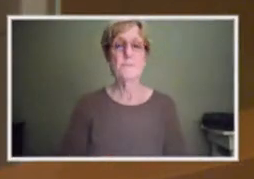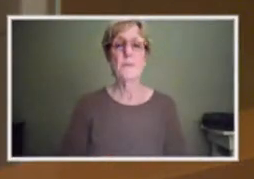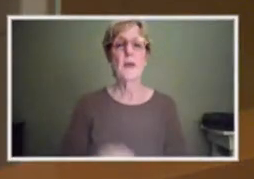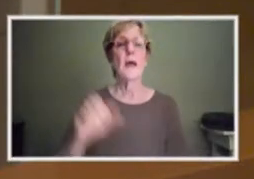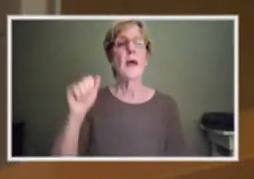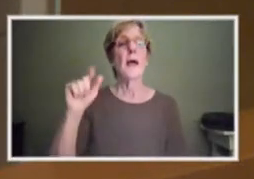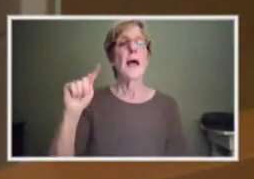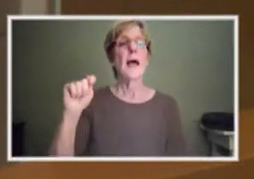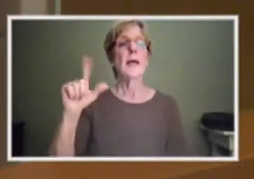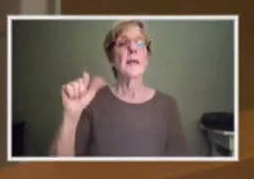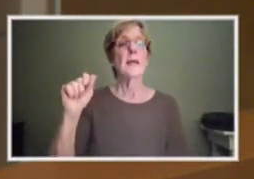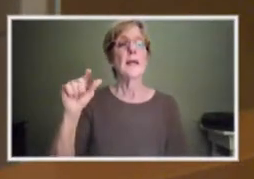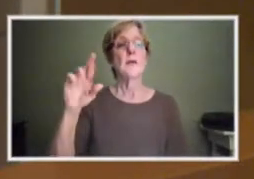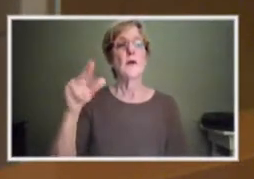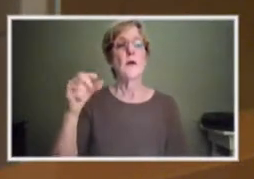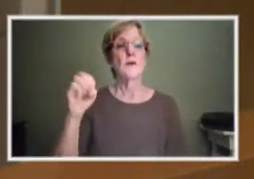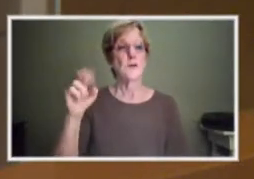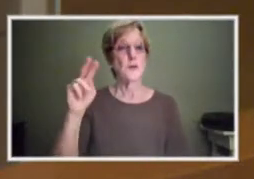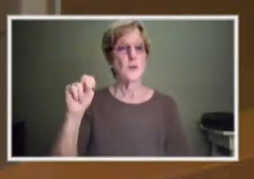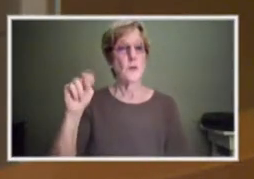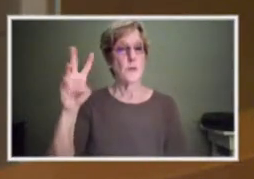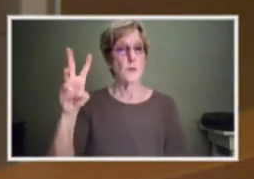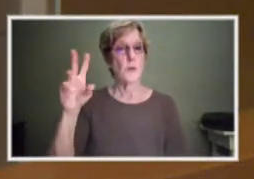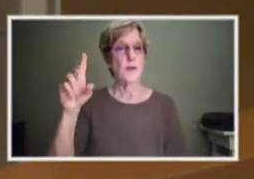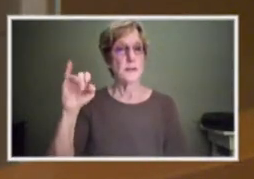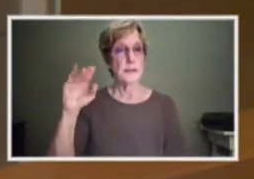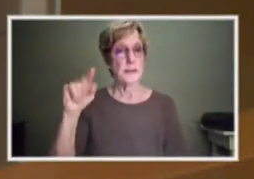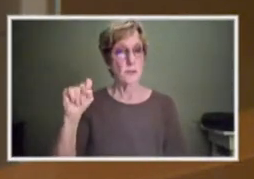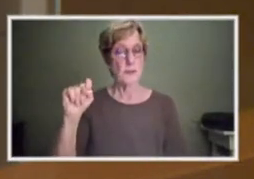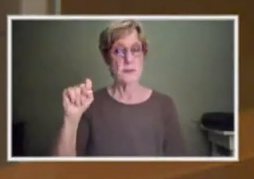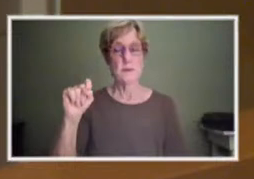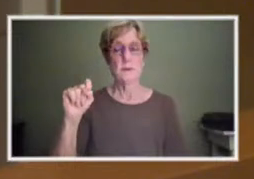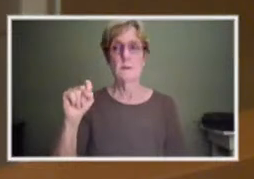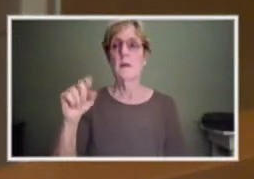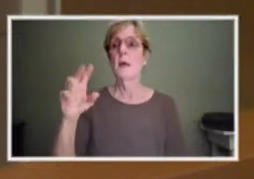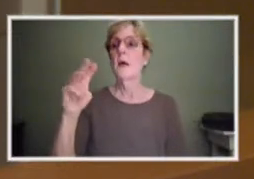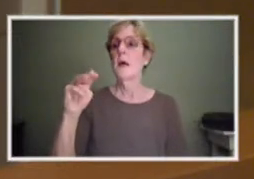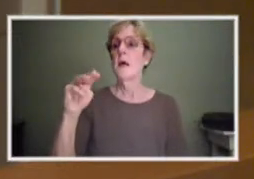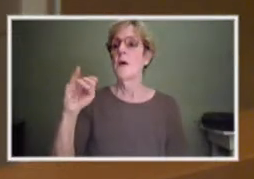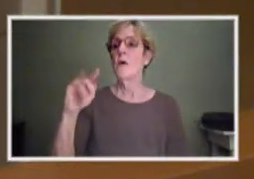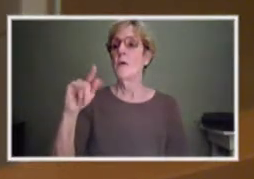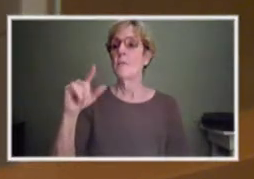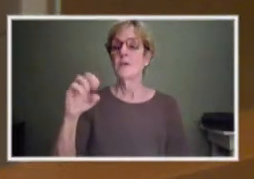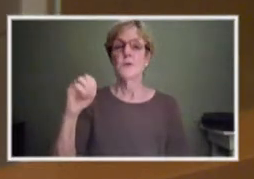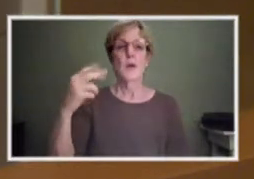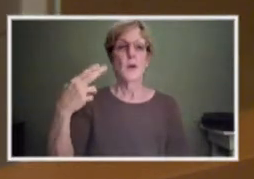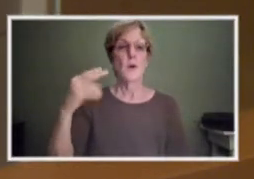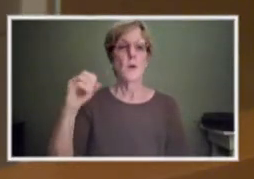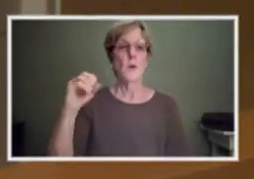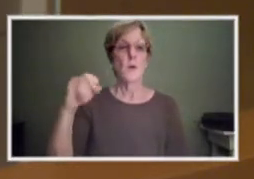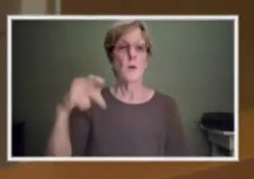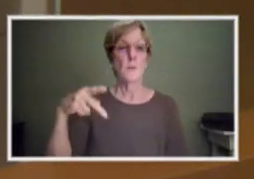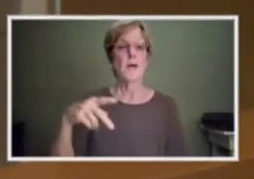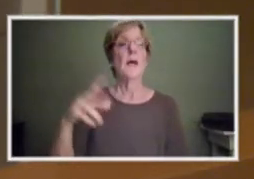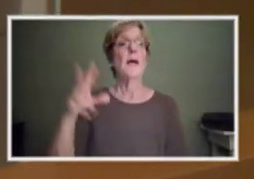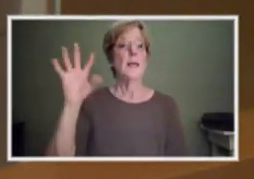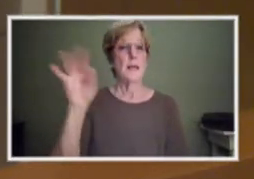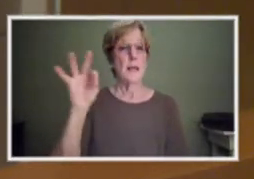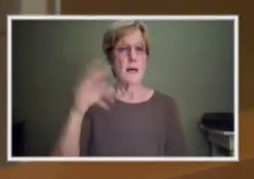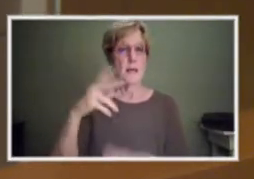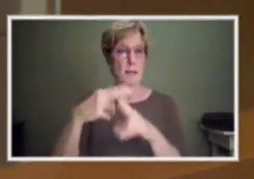at-large Northwest District Representative Michelle Hook received 9